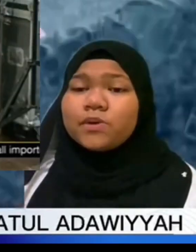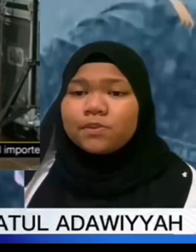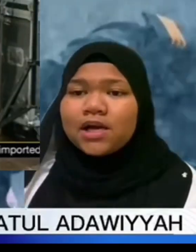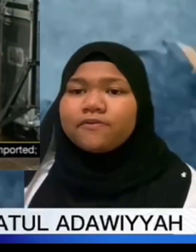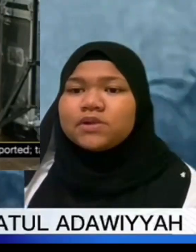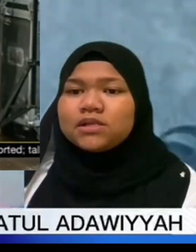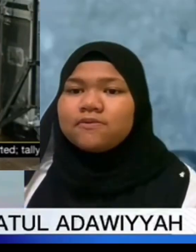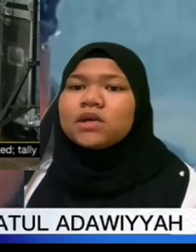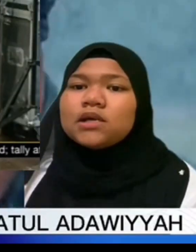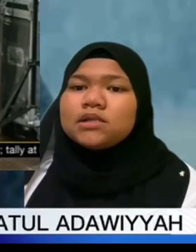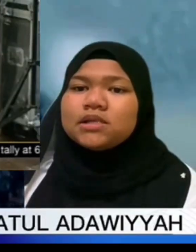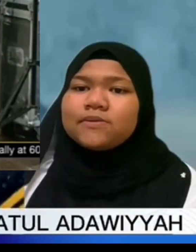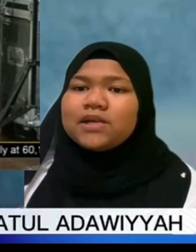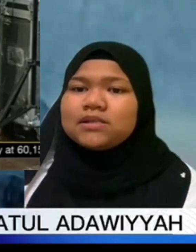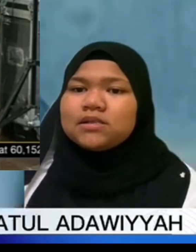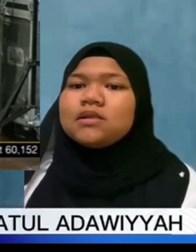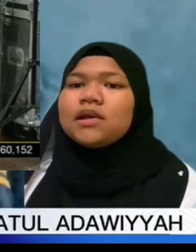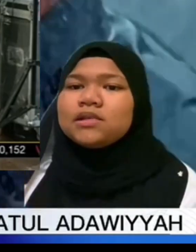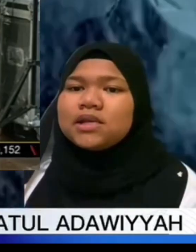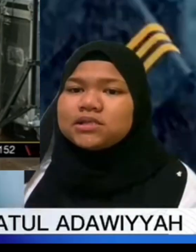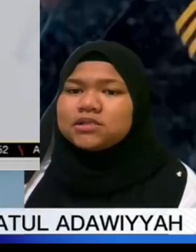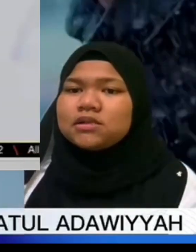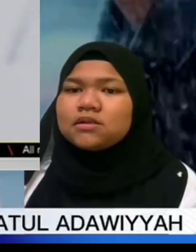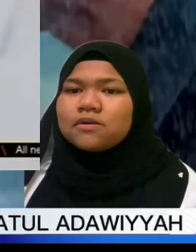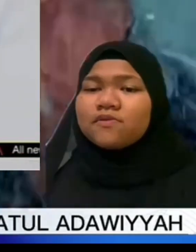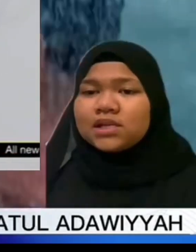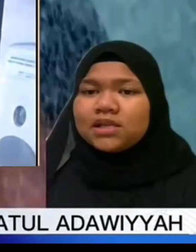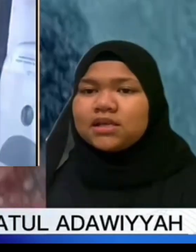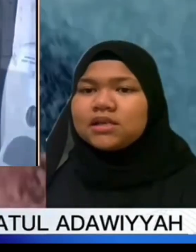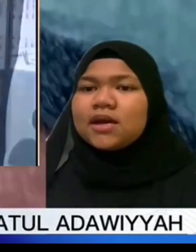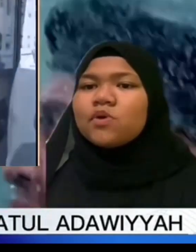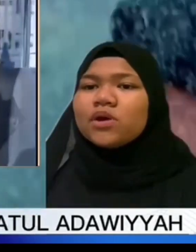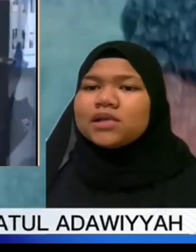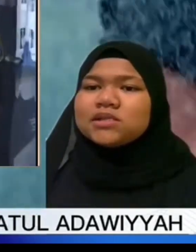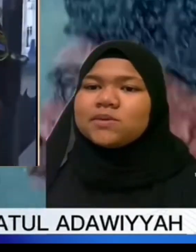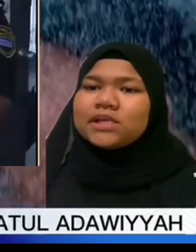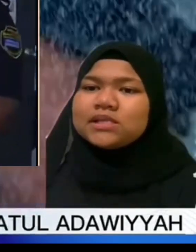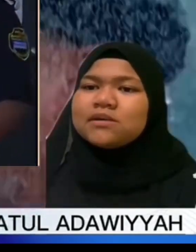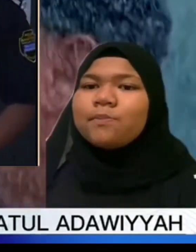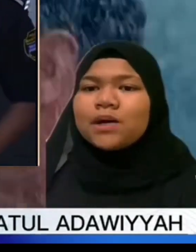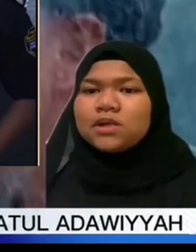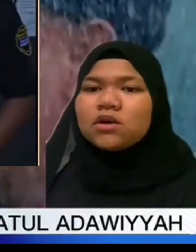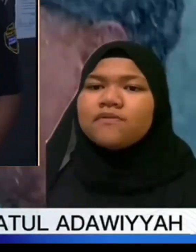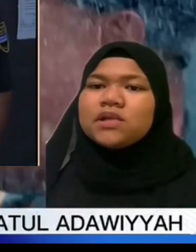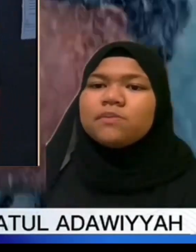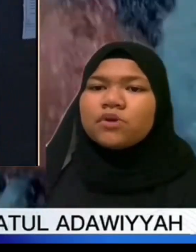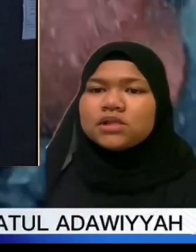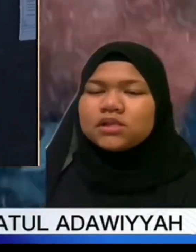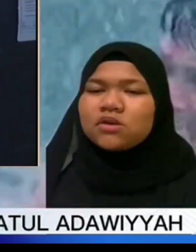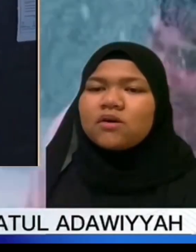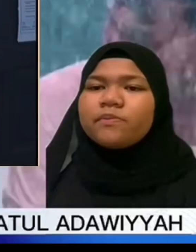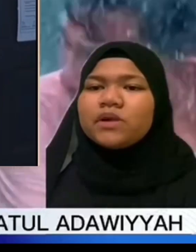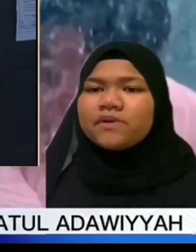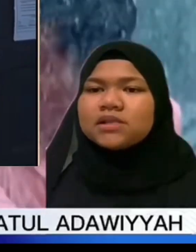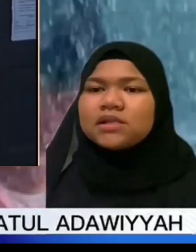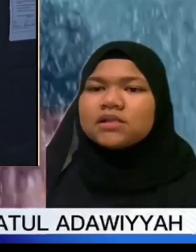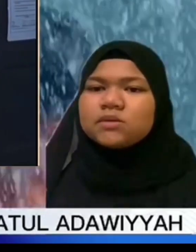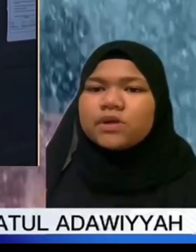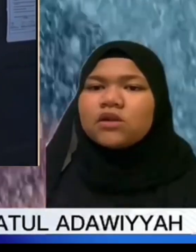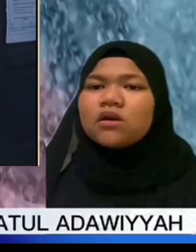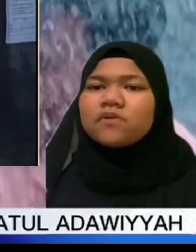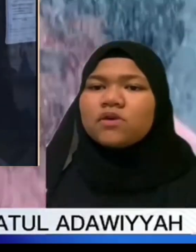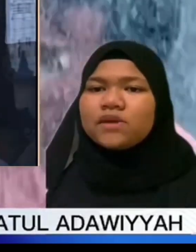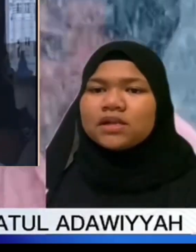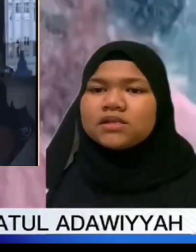84.2% of people have received this vaccine injection. Finally, the MOH reminds the public of the importance of preventing